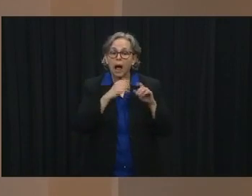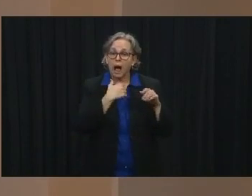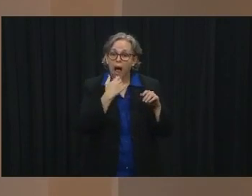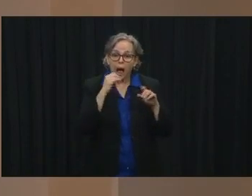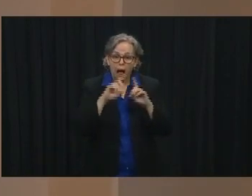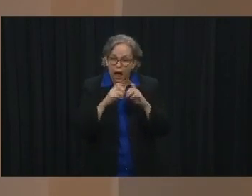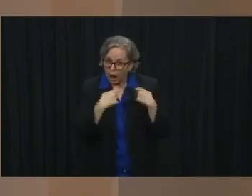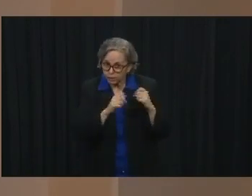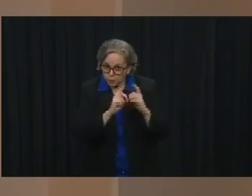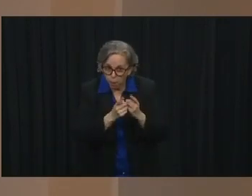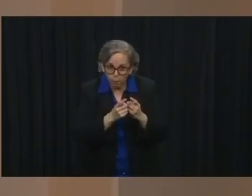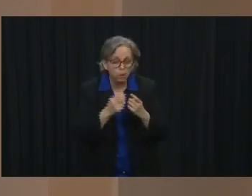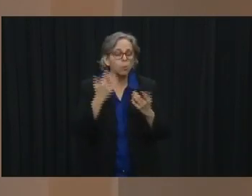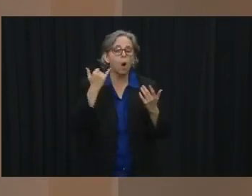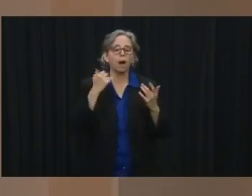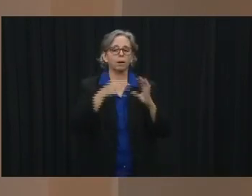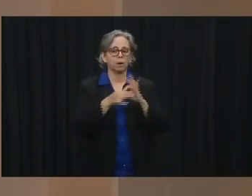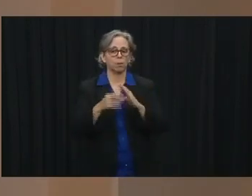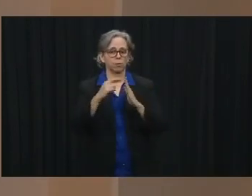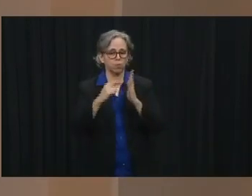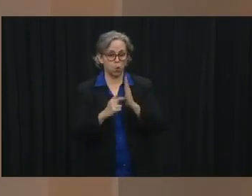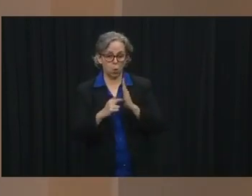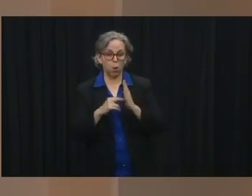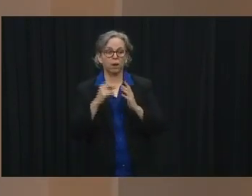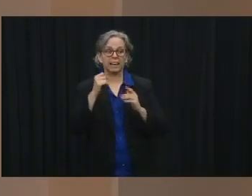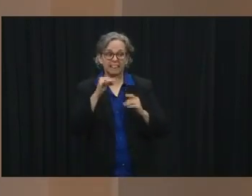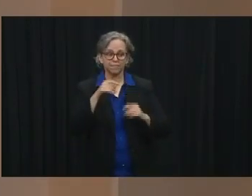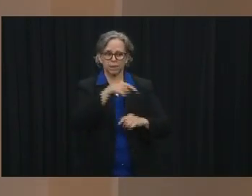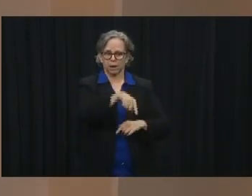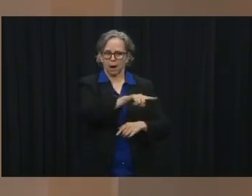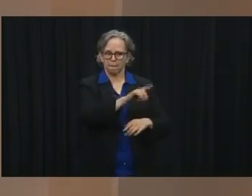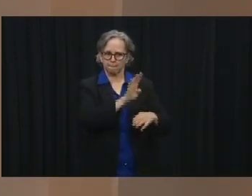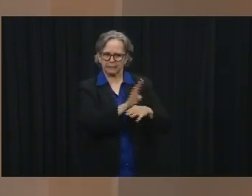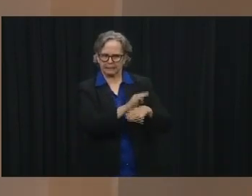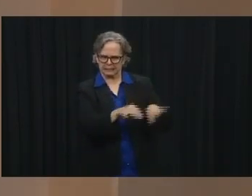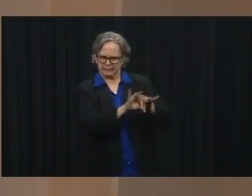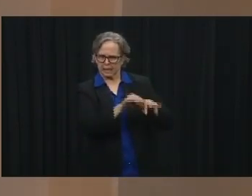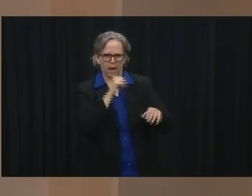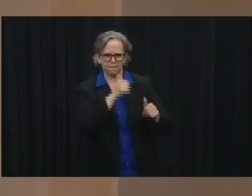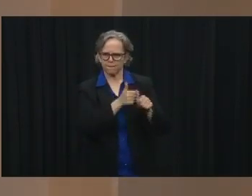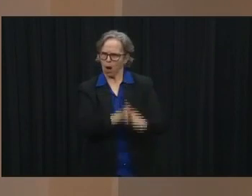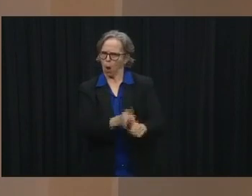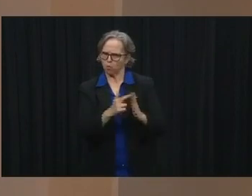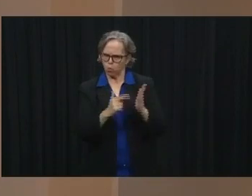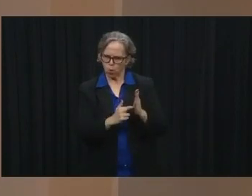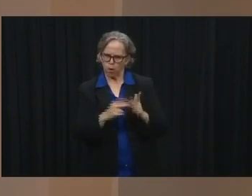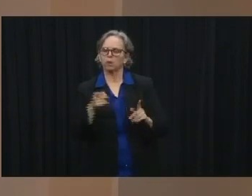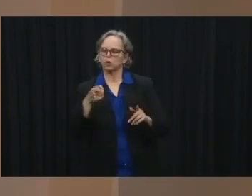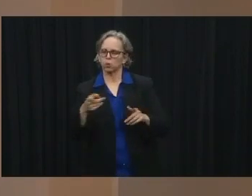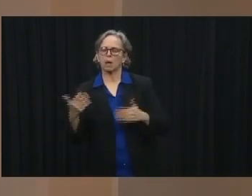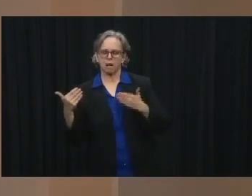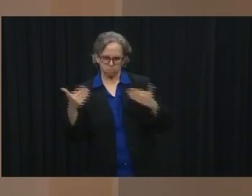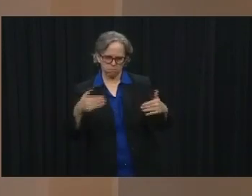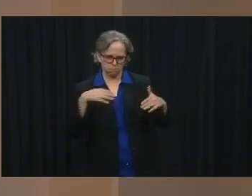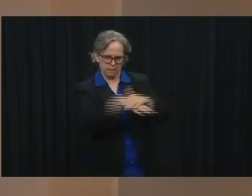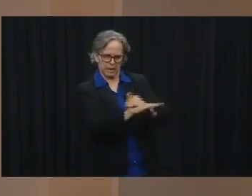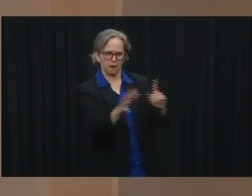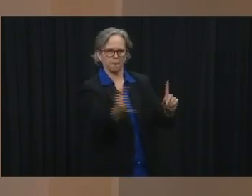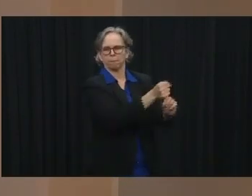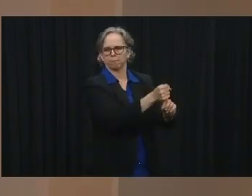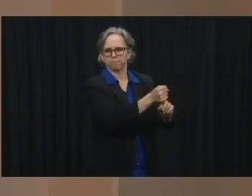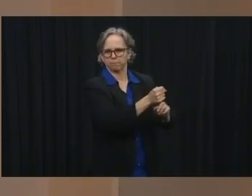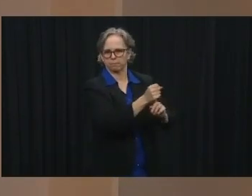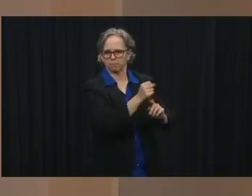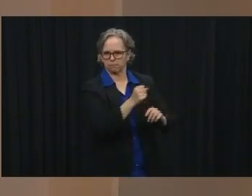and you're seeking enforcement. That's the time to call them. And definitely, as the mayor's requested of us today, don't